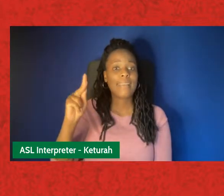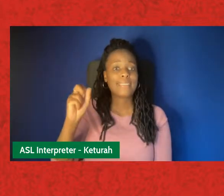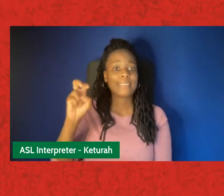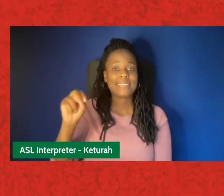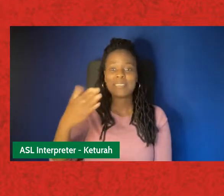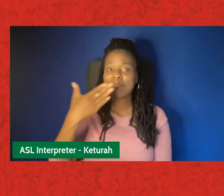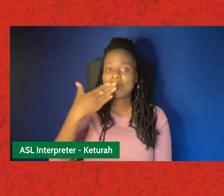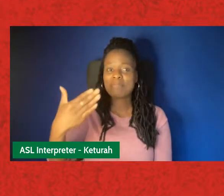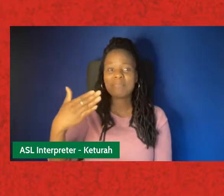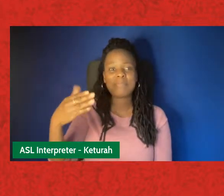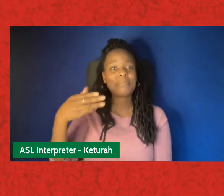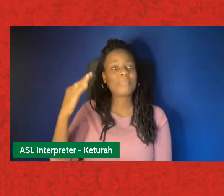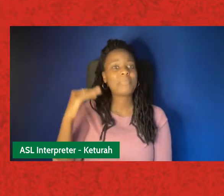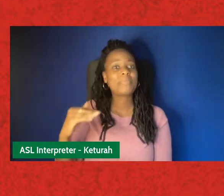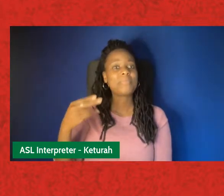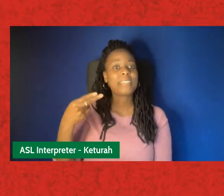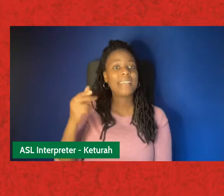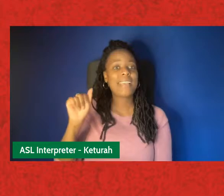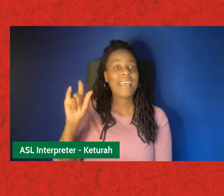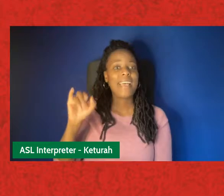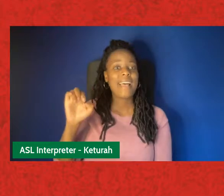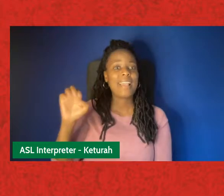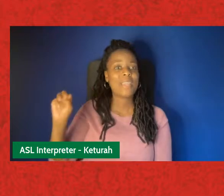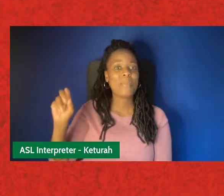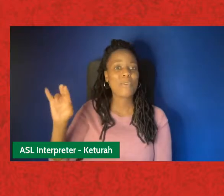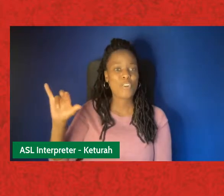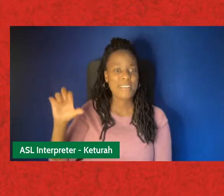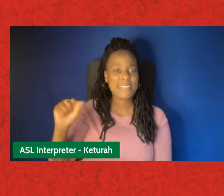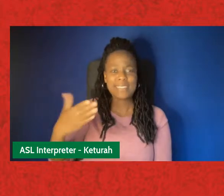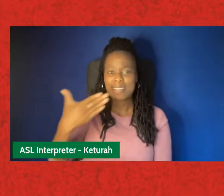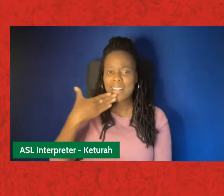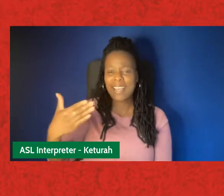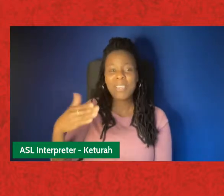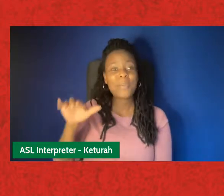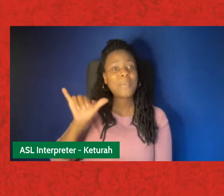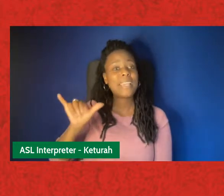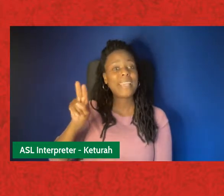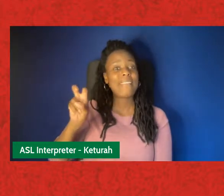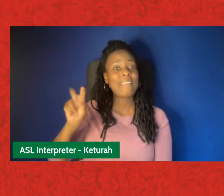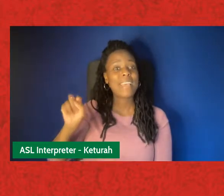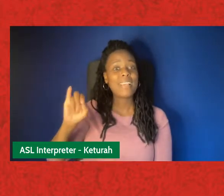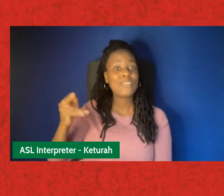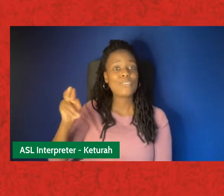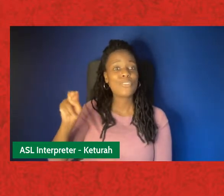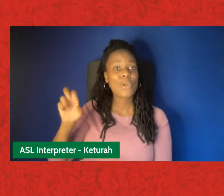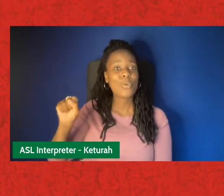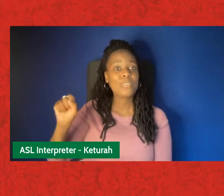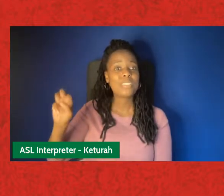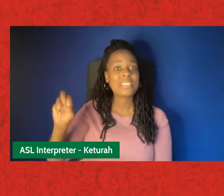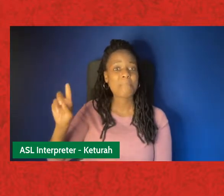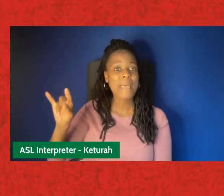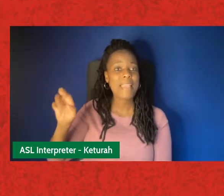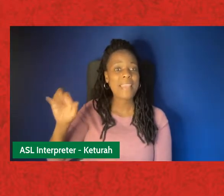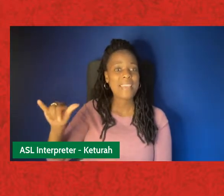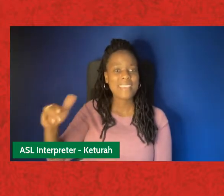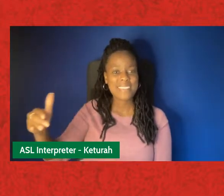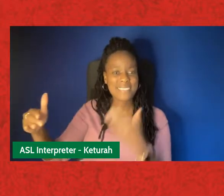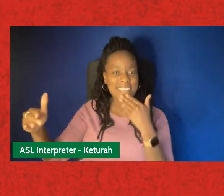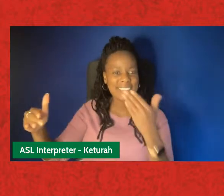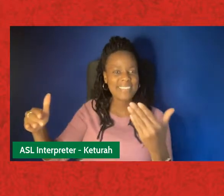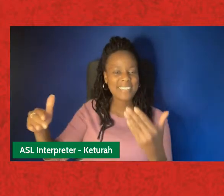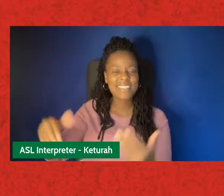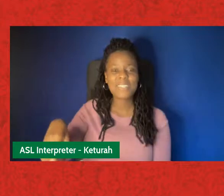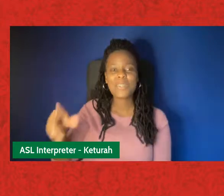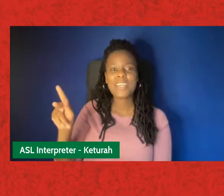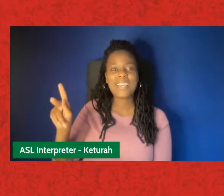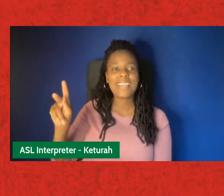much. Hallie Morris, thank you so much. Yvette Jones-Smedley, thank you so much. KB Sane, thank